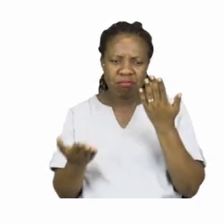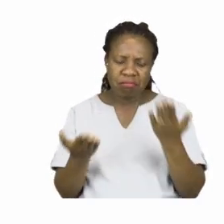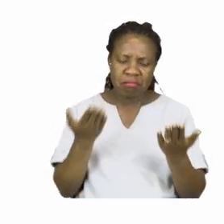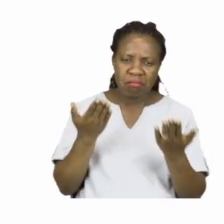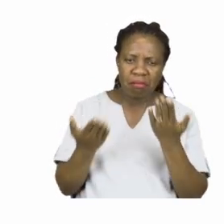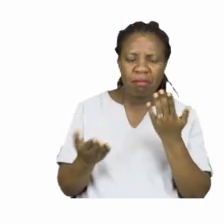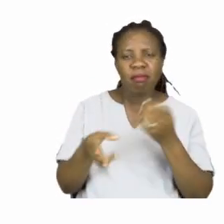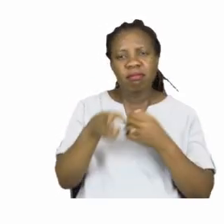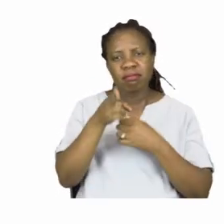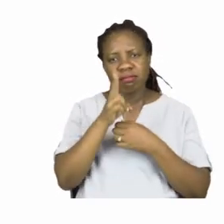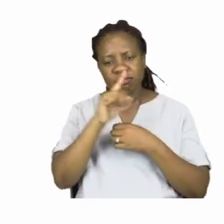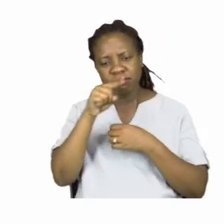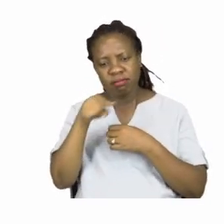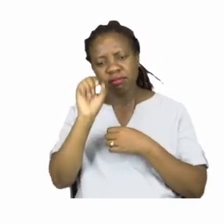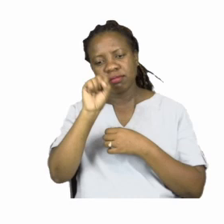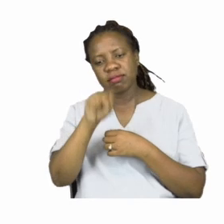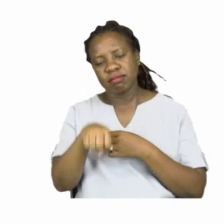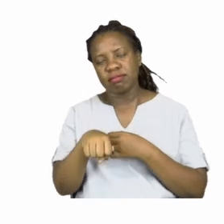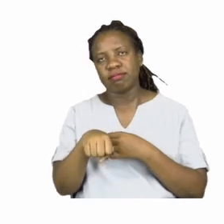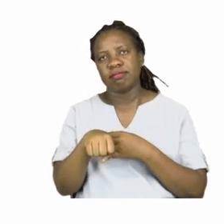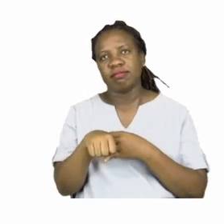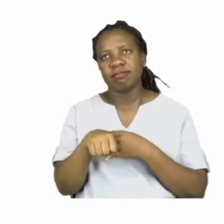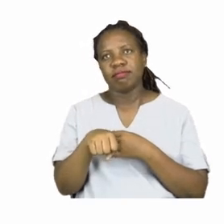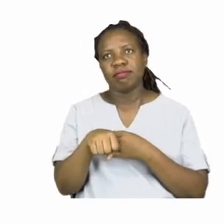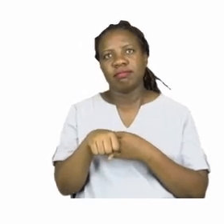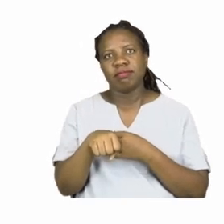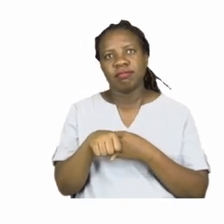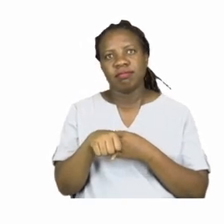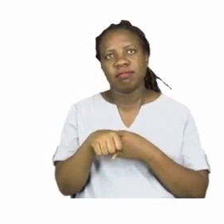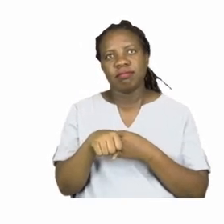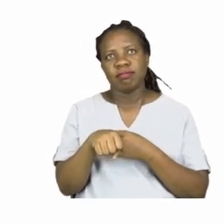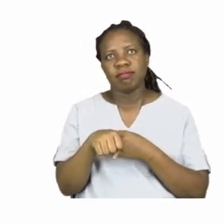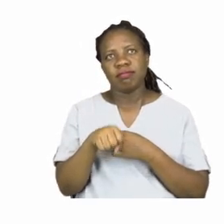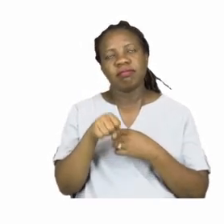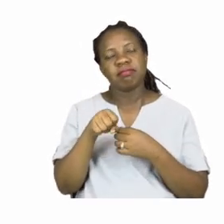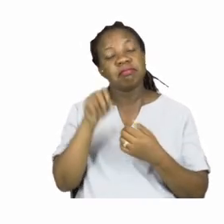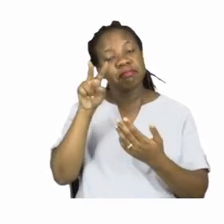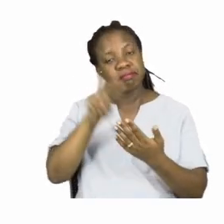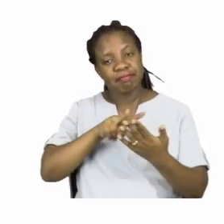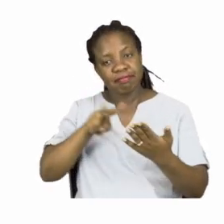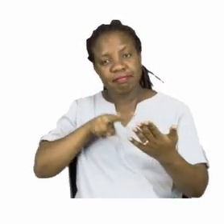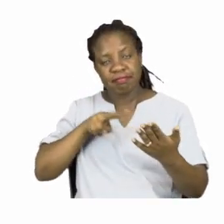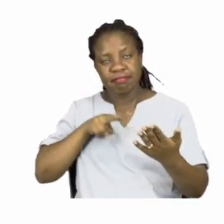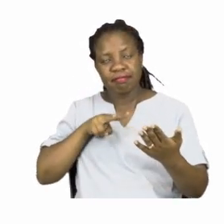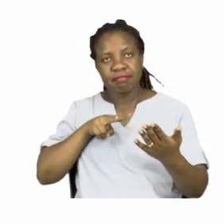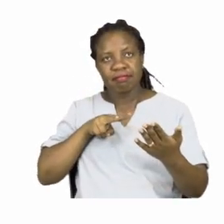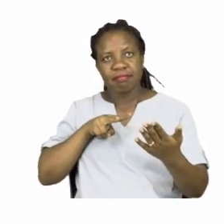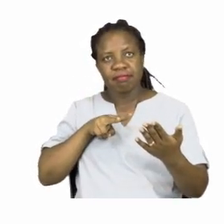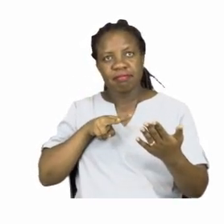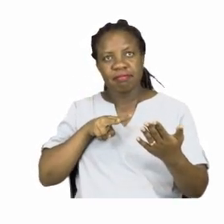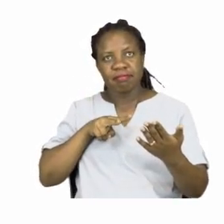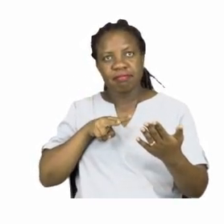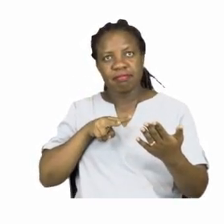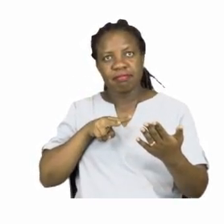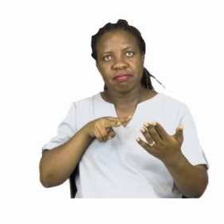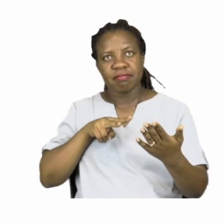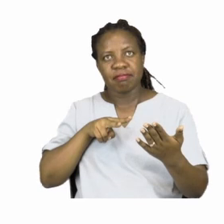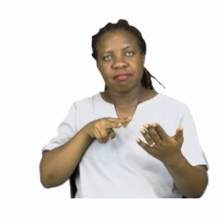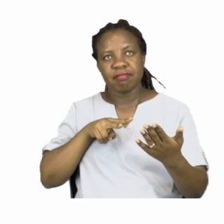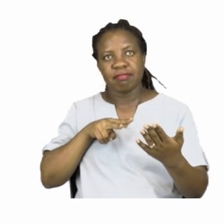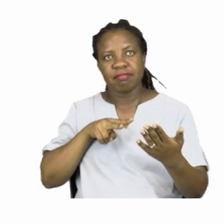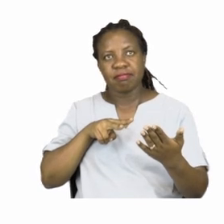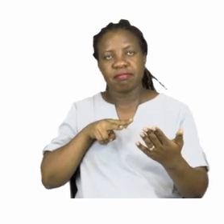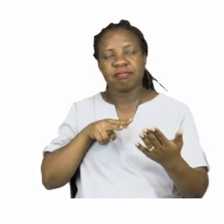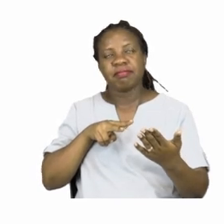are correct. So let's go through it and we will see if we are able to